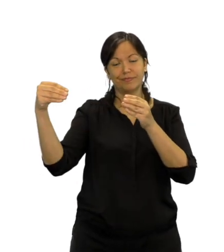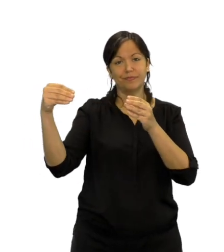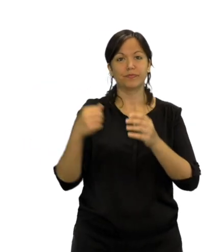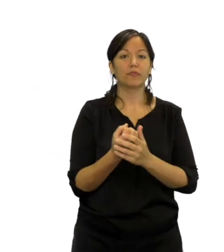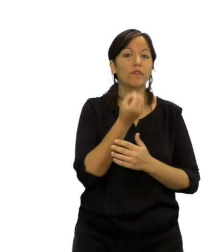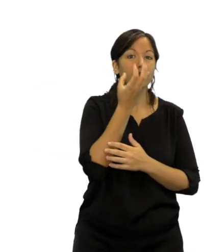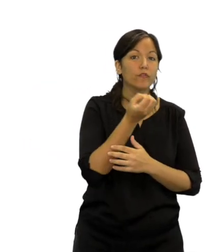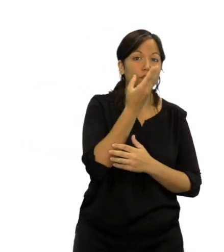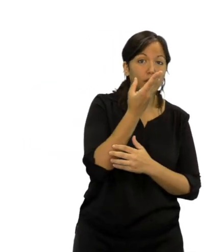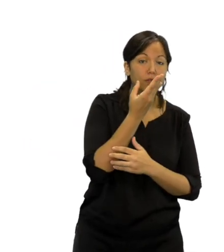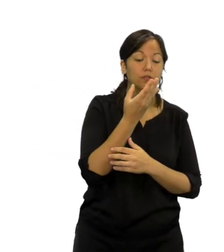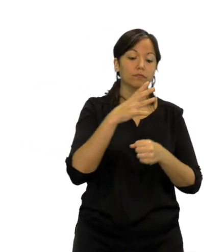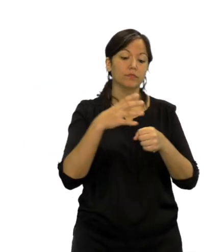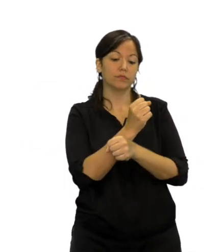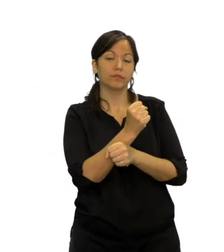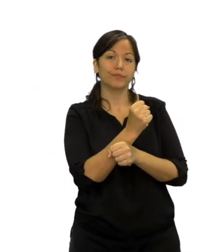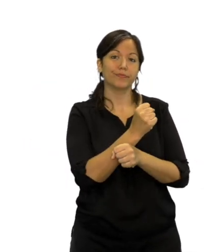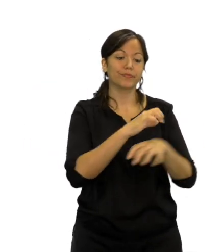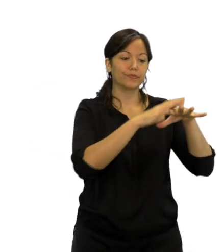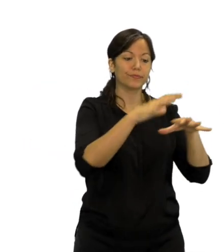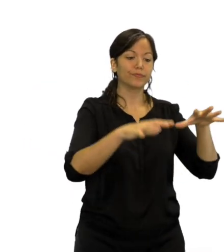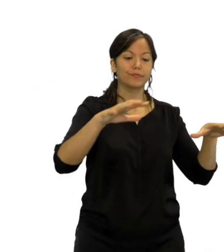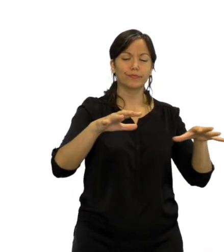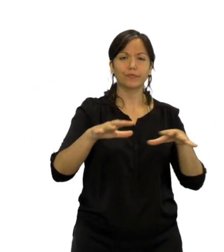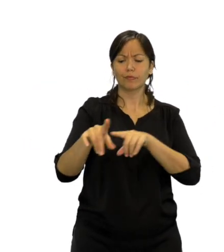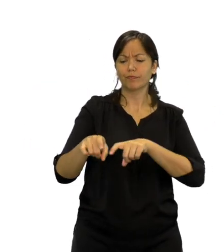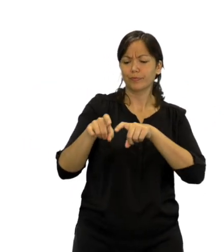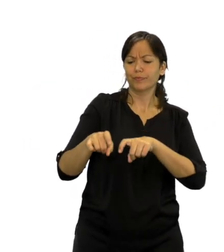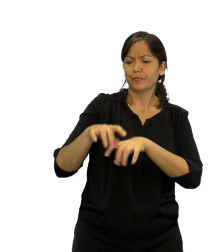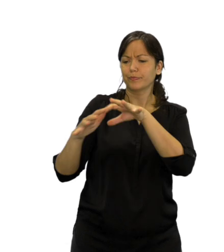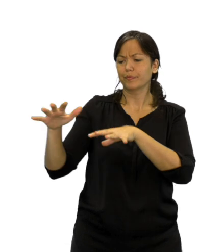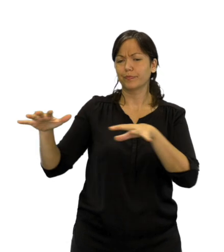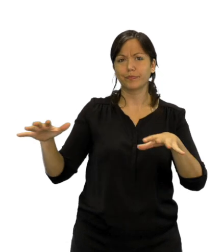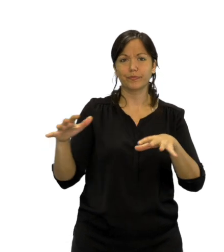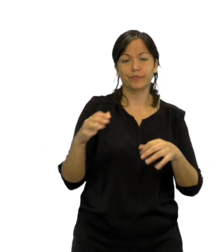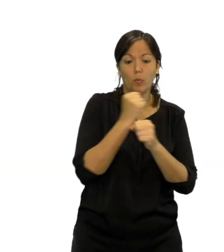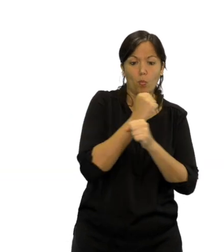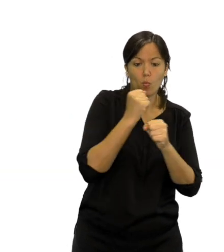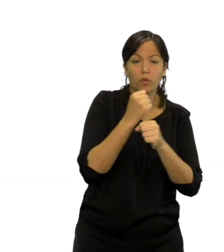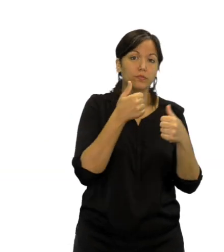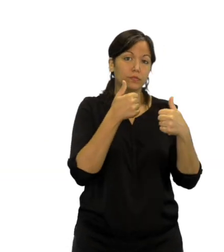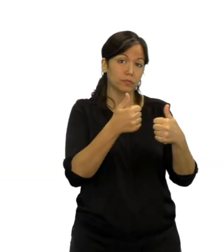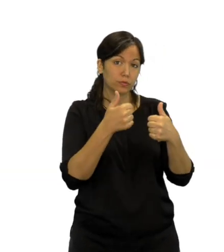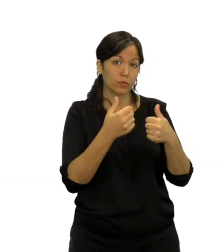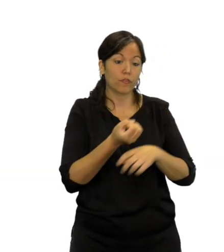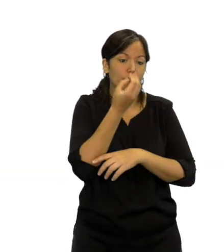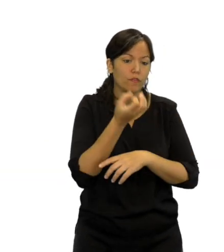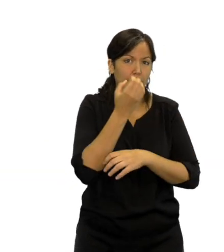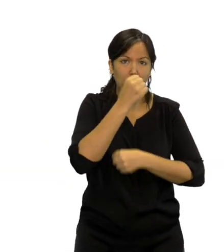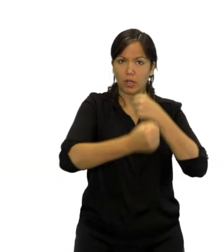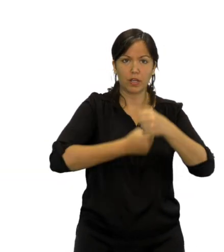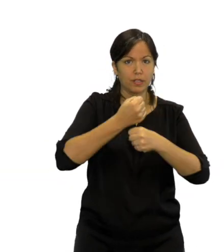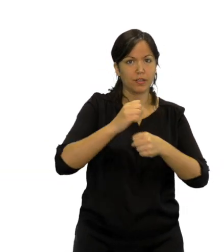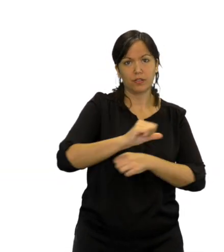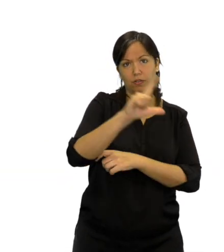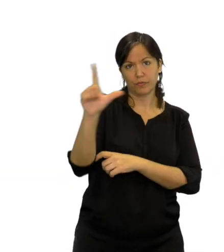elongated fruit. In flower, it covers meadows, olive groves, and almond fields. If the winter is mild, it